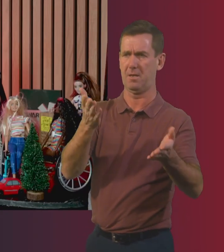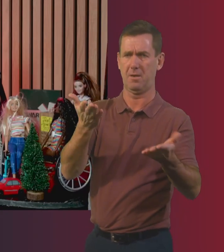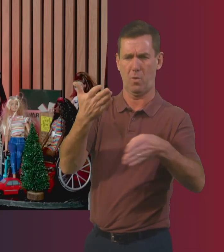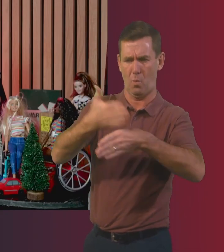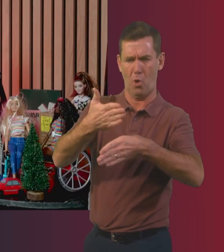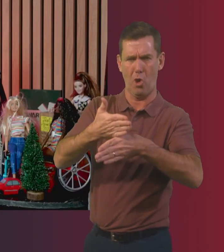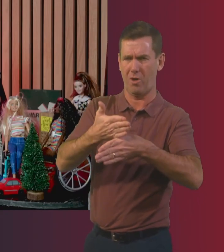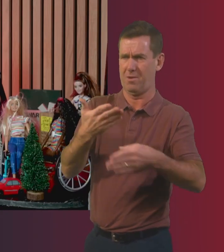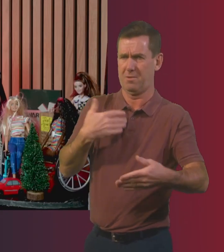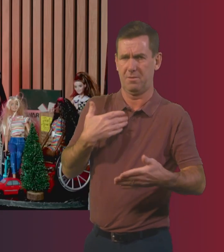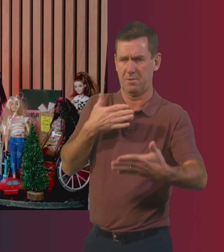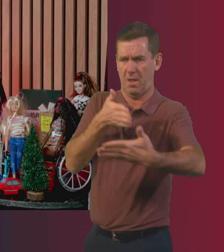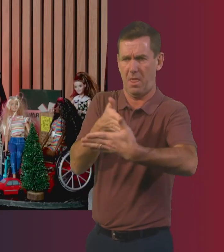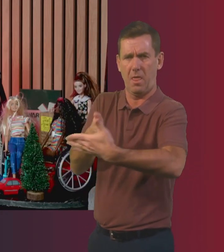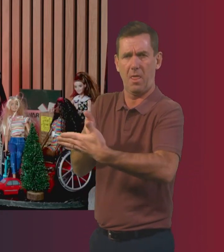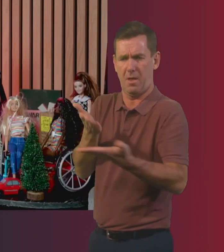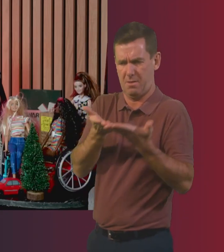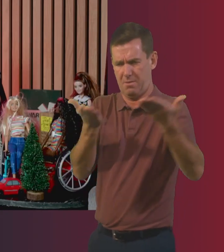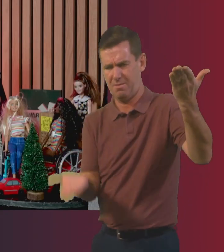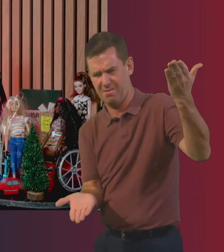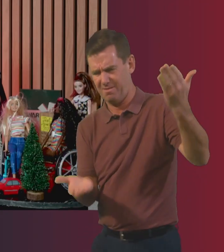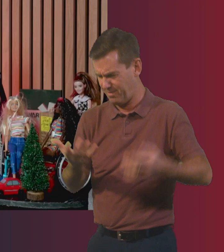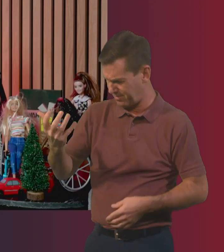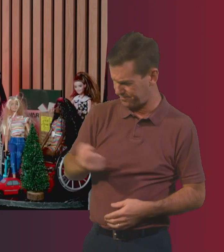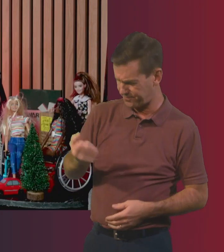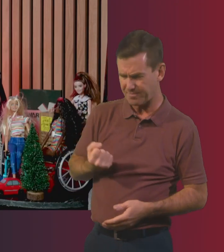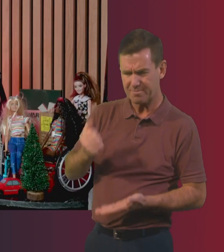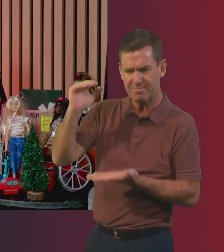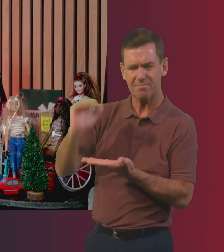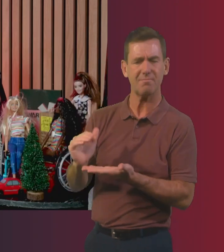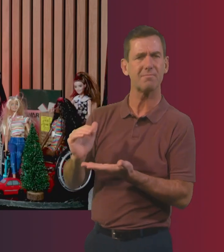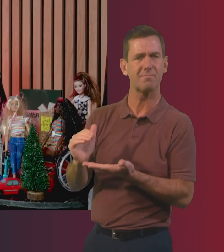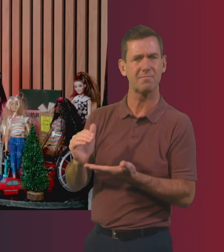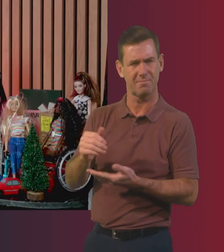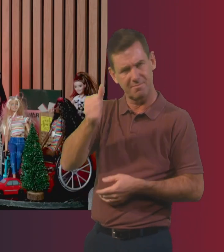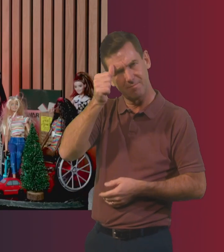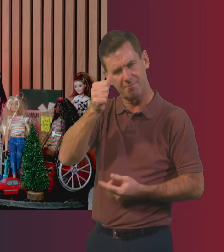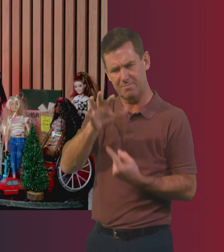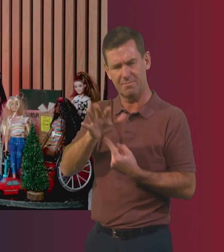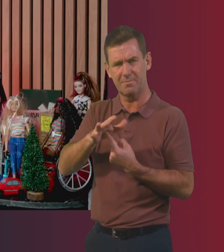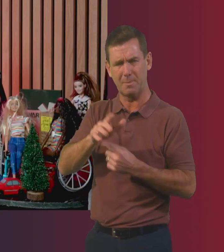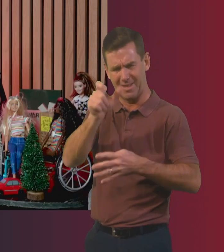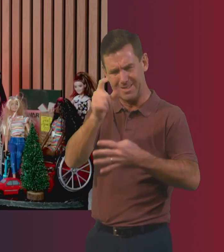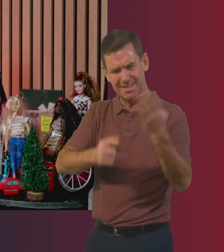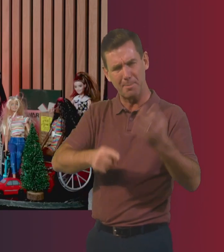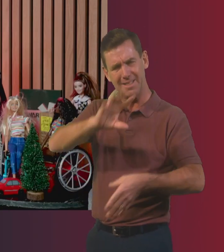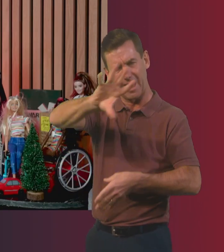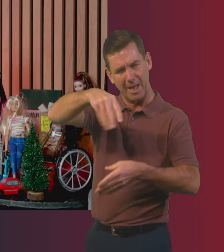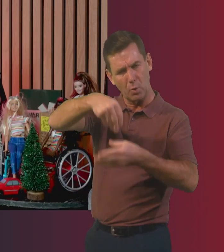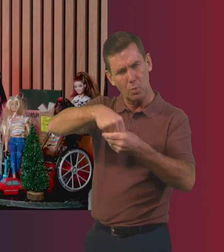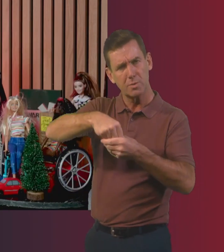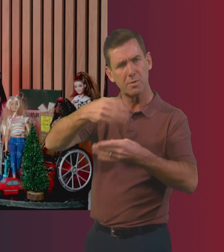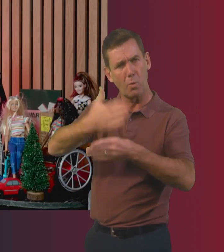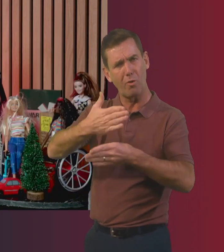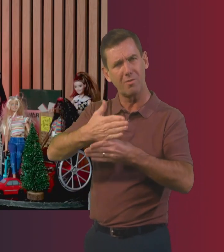the world of work, particularly, with a lot of kind of disability inclusion and how I guess there was a lot